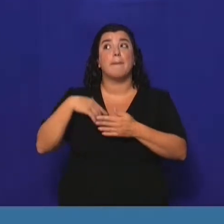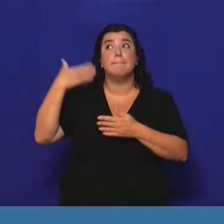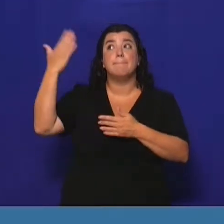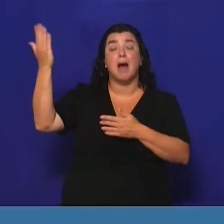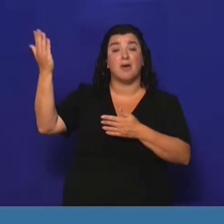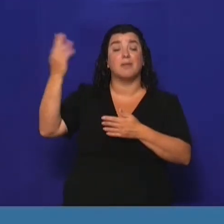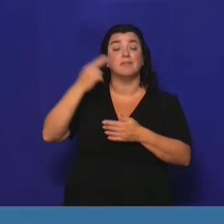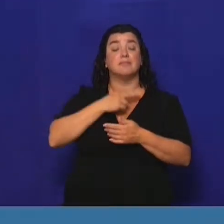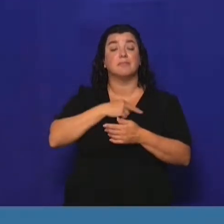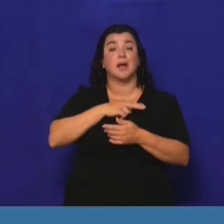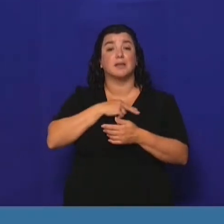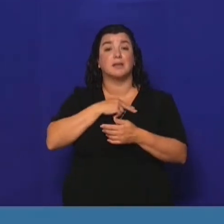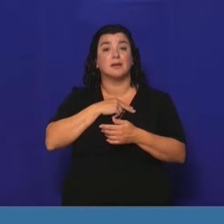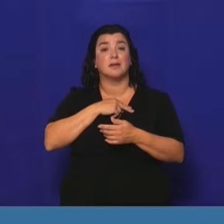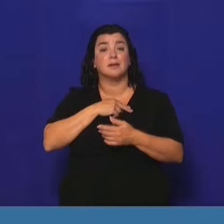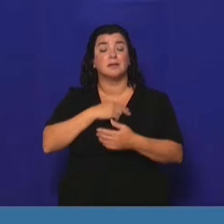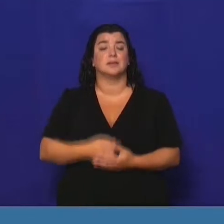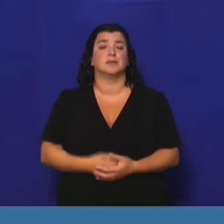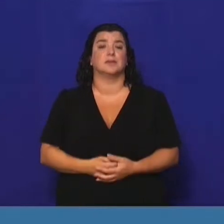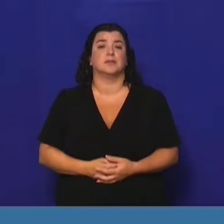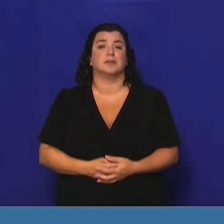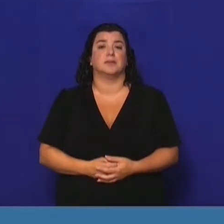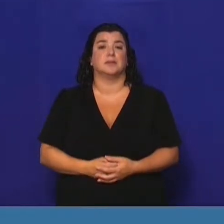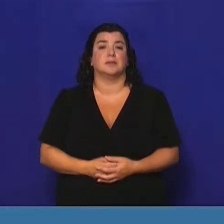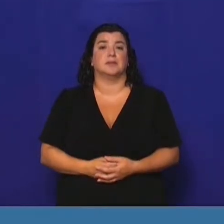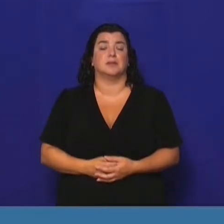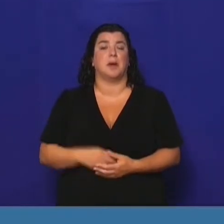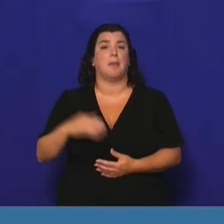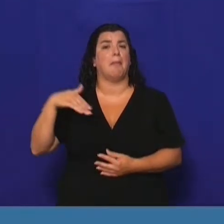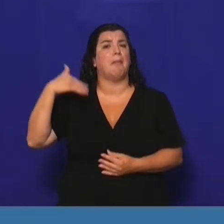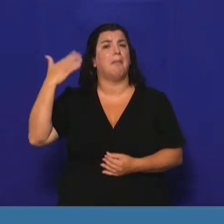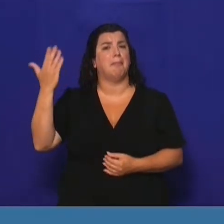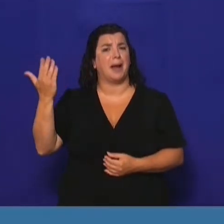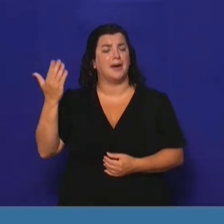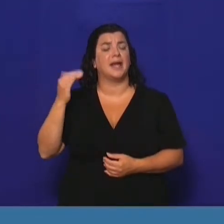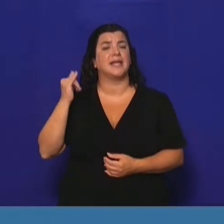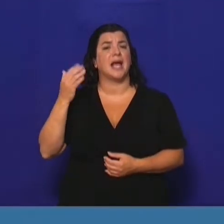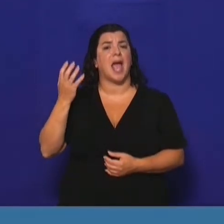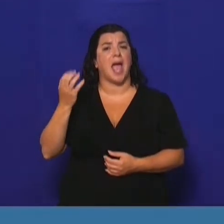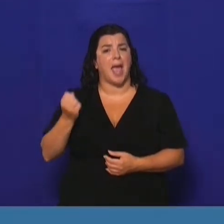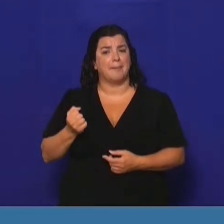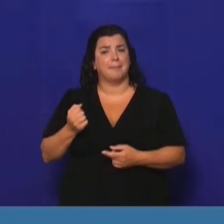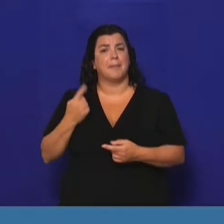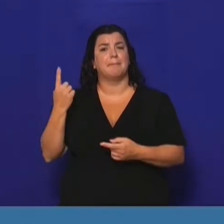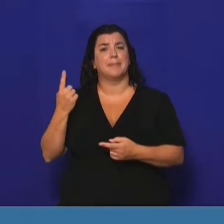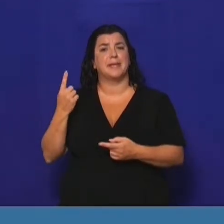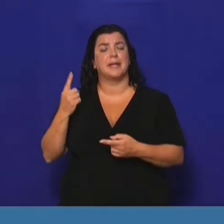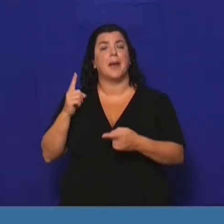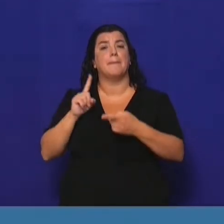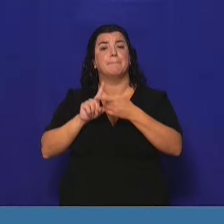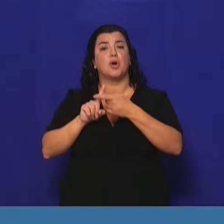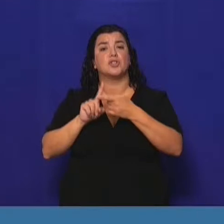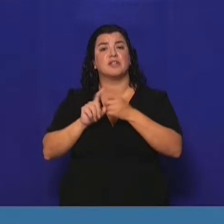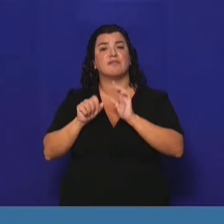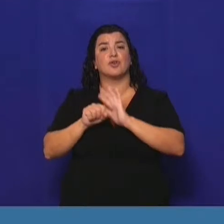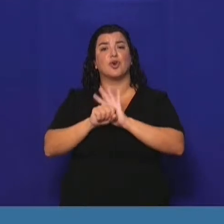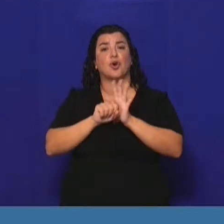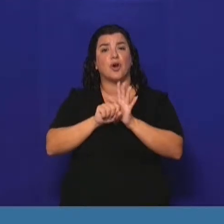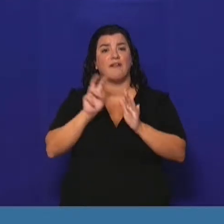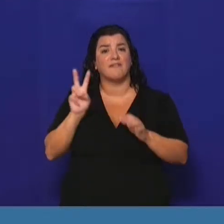Malta. Fejn kien hemm każijiet ta' COVID-19 li daħlu f'iskejjel barra minn